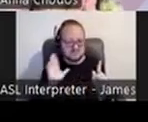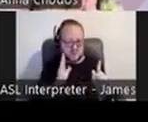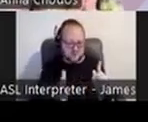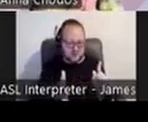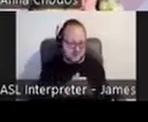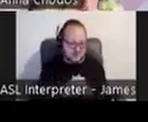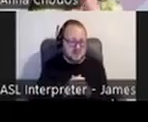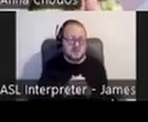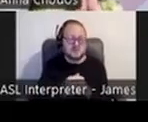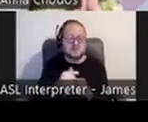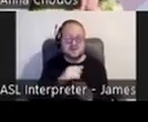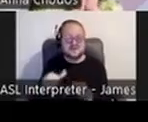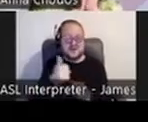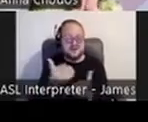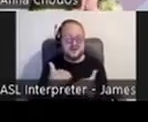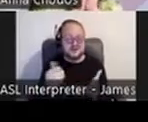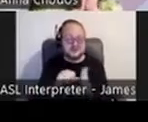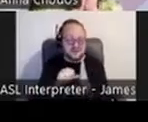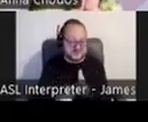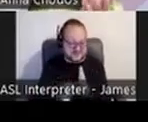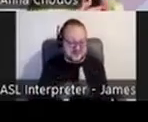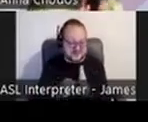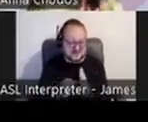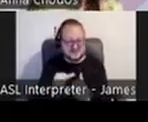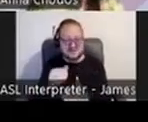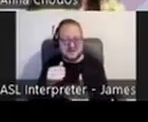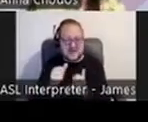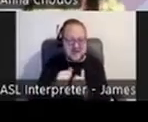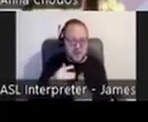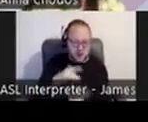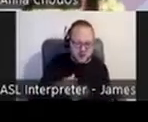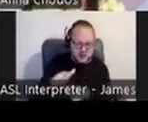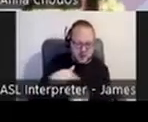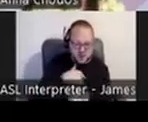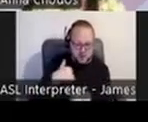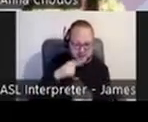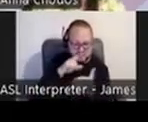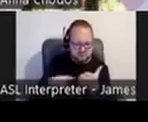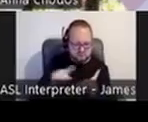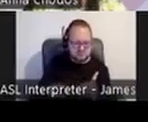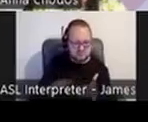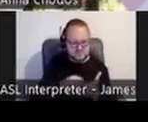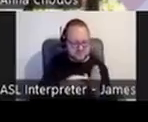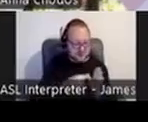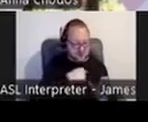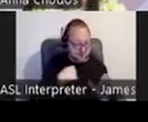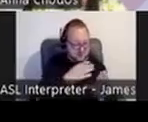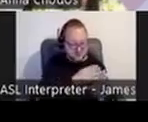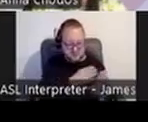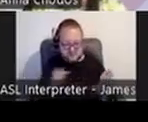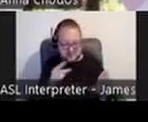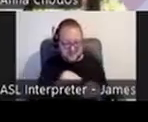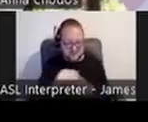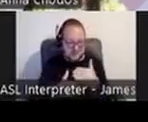of success would be how early are we doing this? Like how early in the caregiving journey are we identifying people, connecting them to resources? Because often